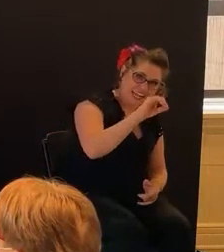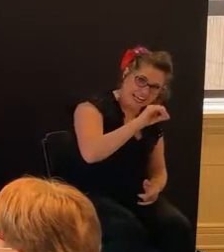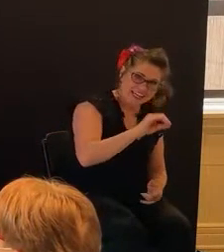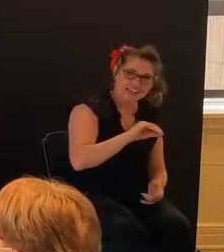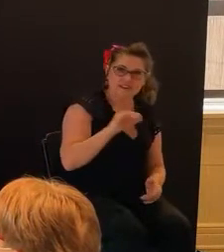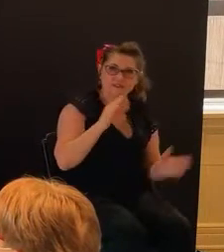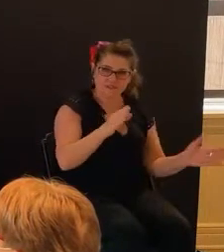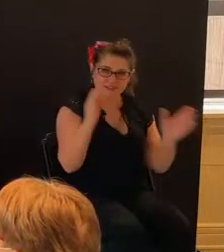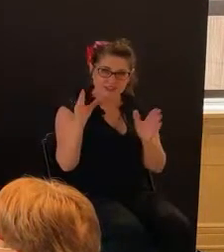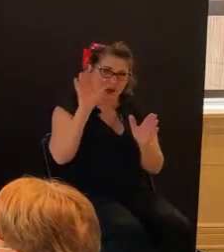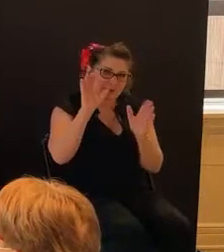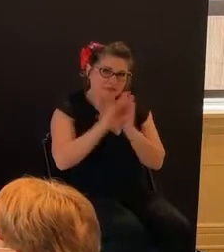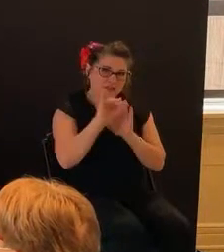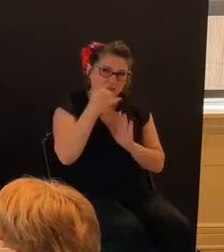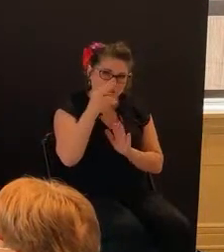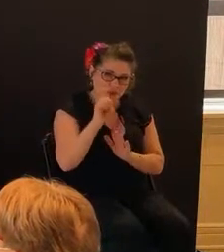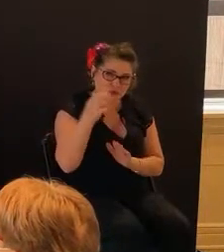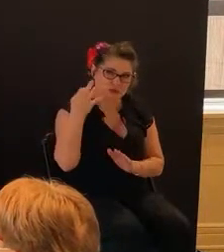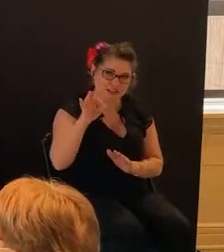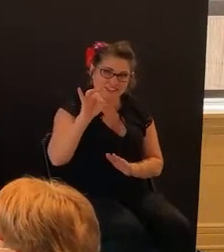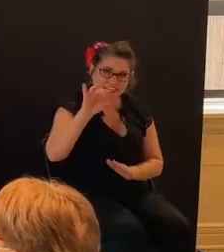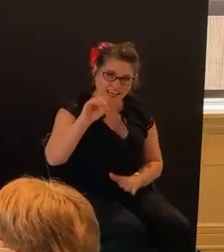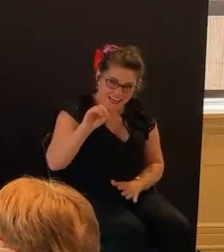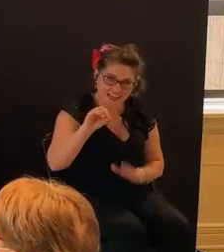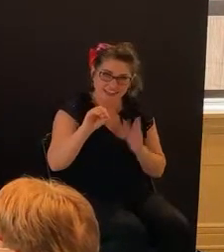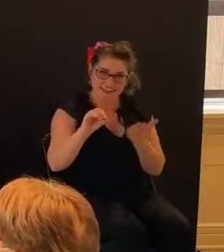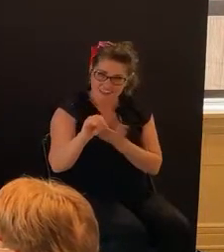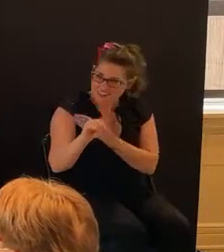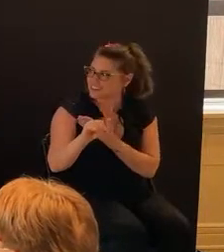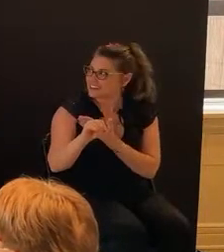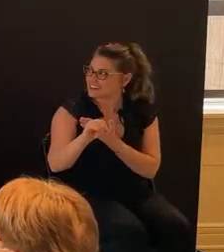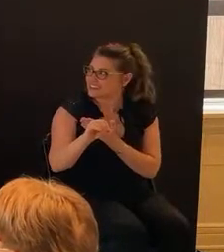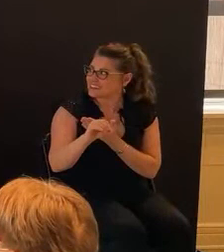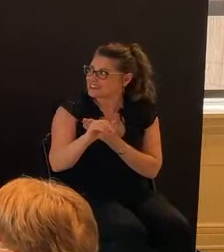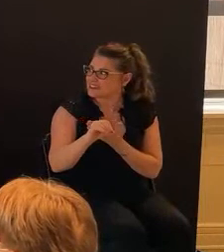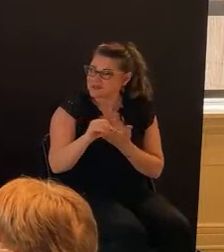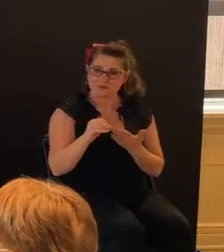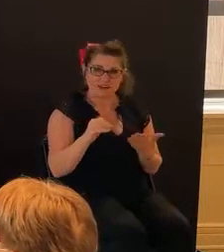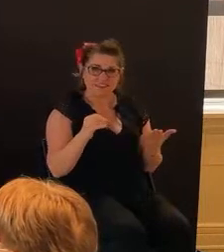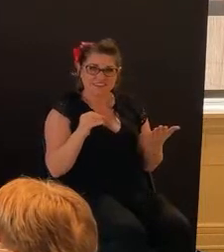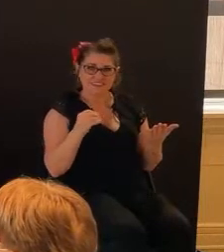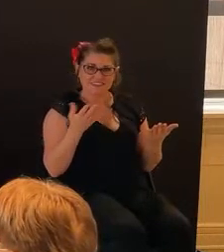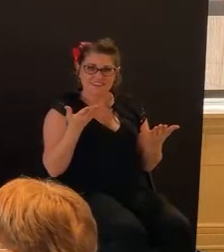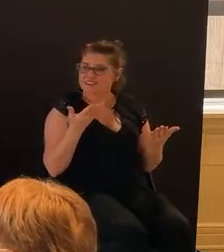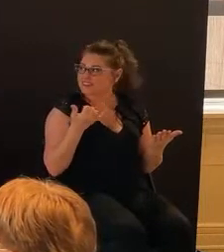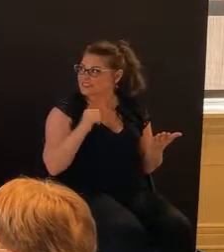see the difference. But then as we talk, we still sort of think in terms of that moment. And so